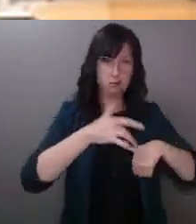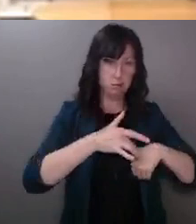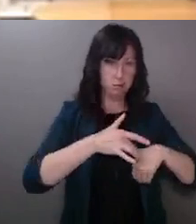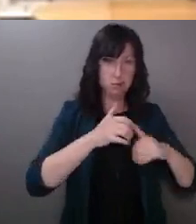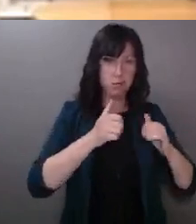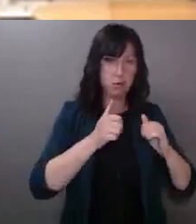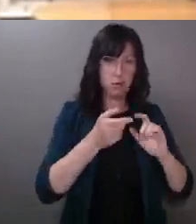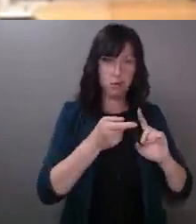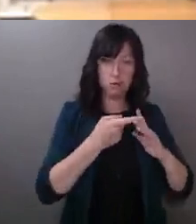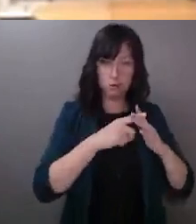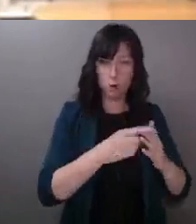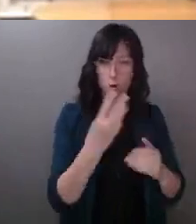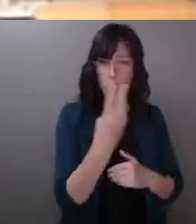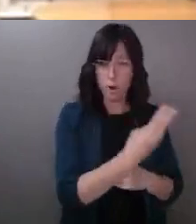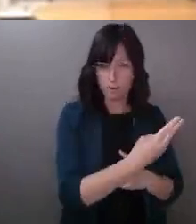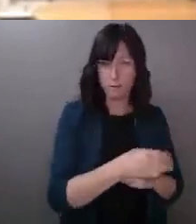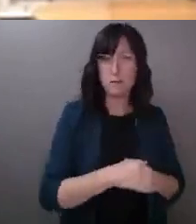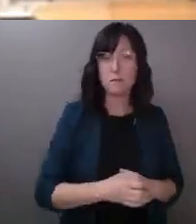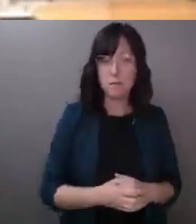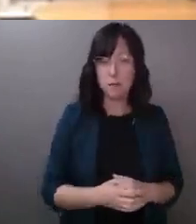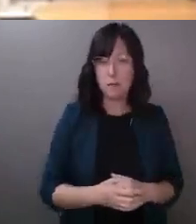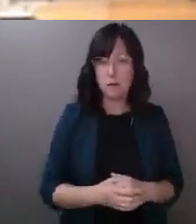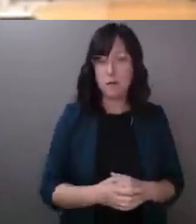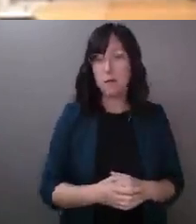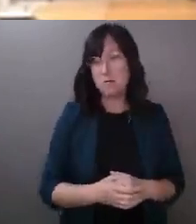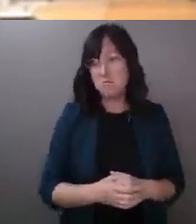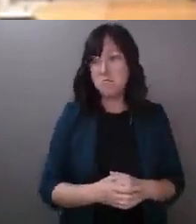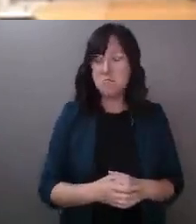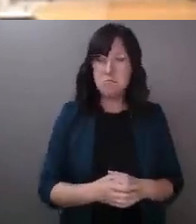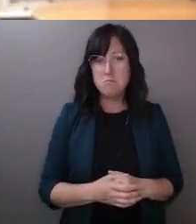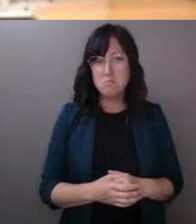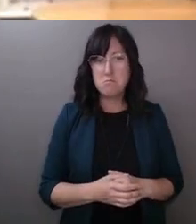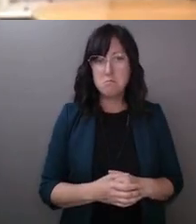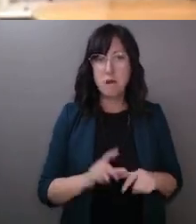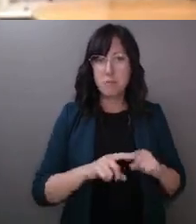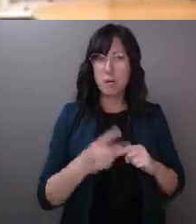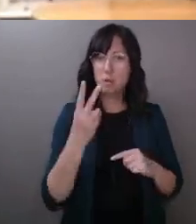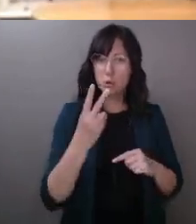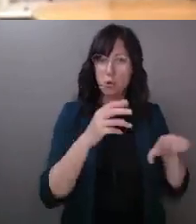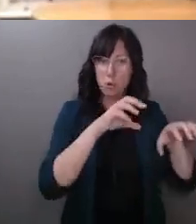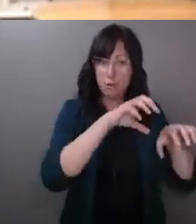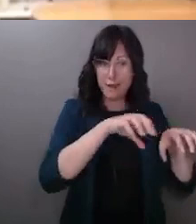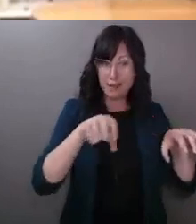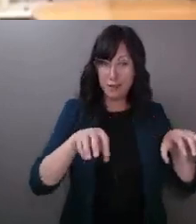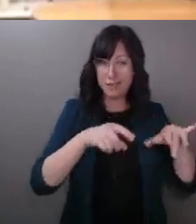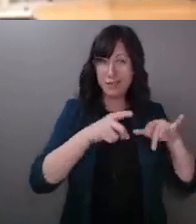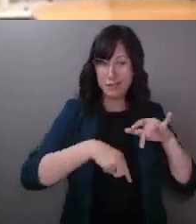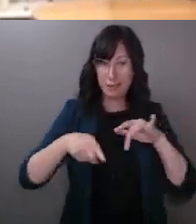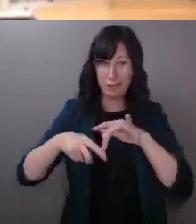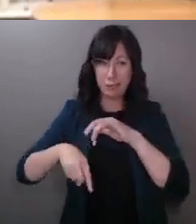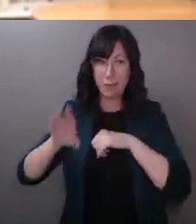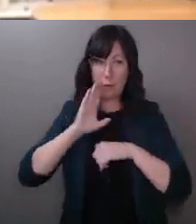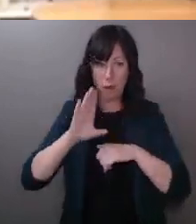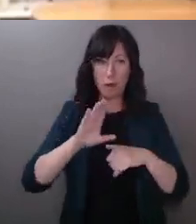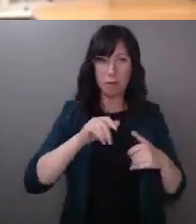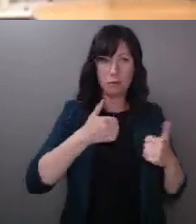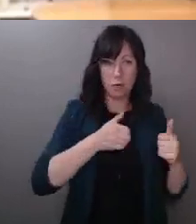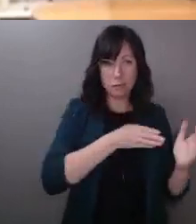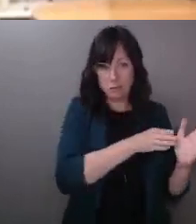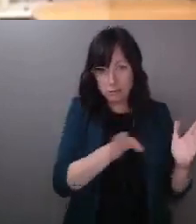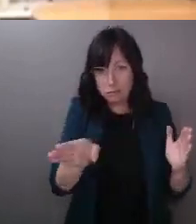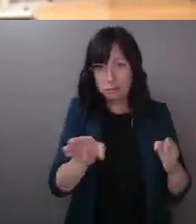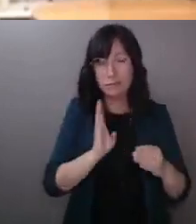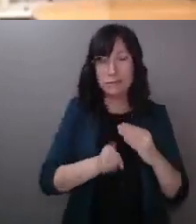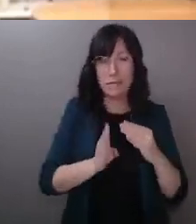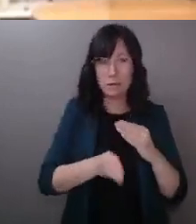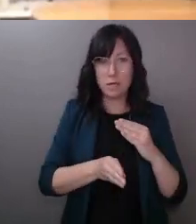So there's, what we're looking at there is we'll be bypassing 2 stations to get people to downtown quicker. So the